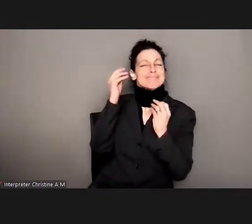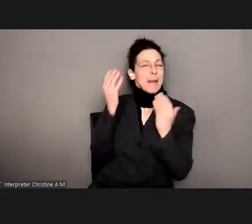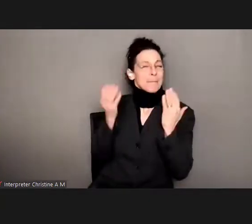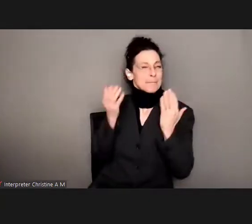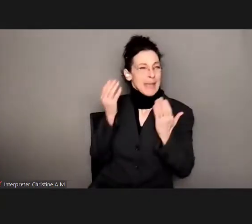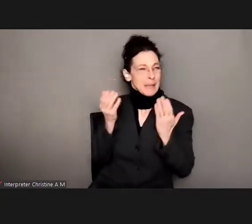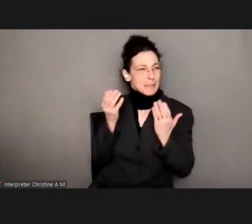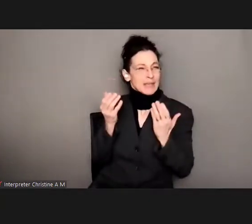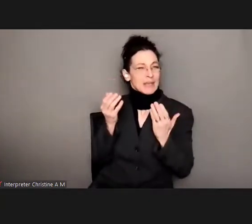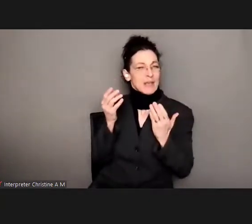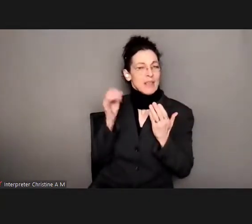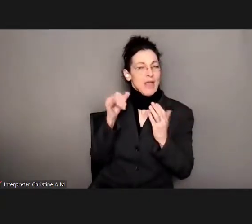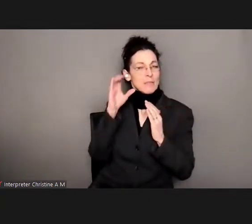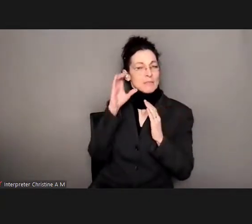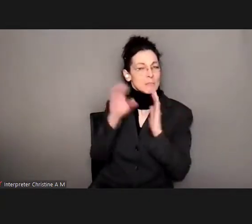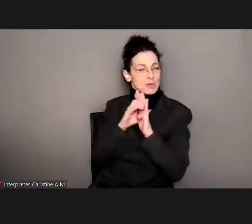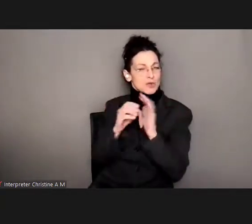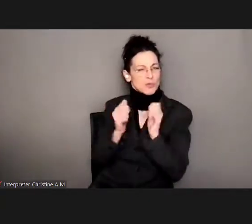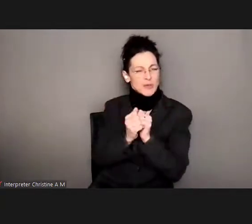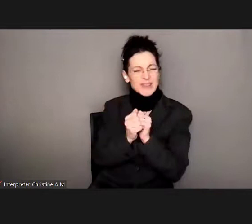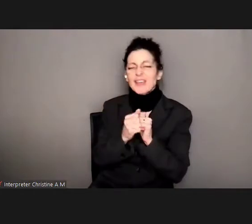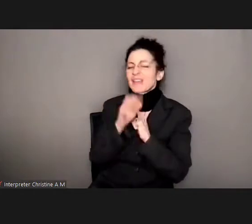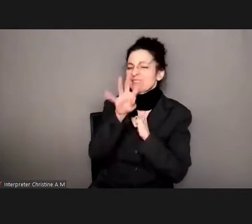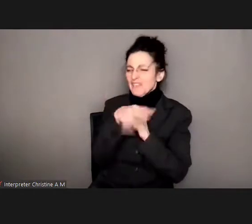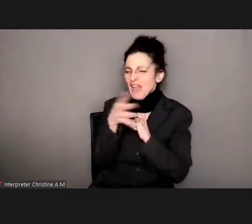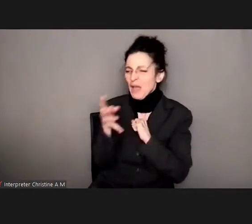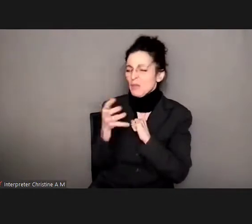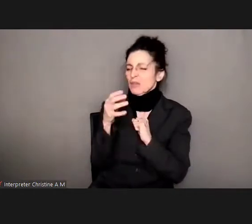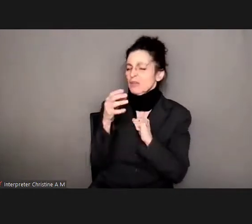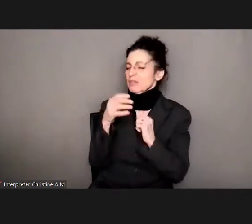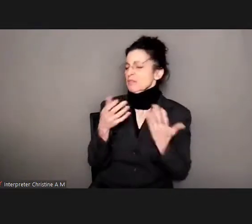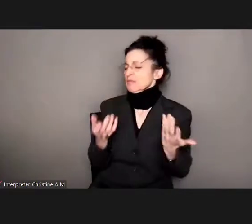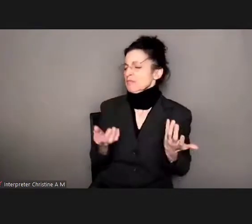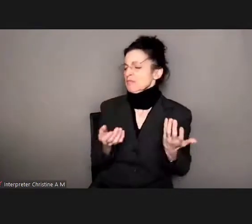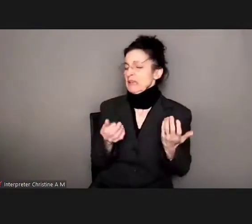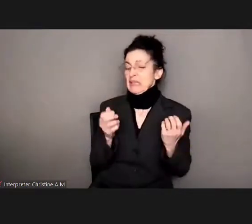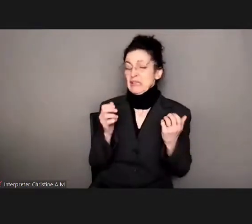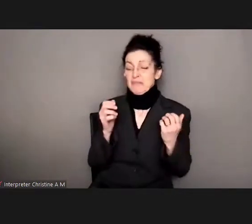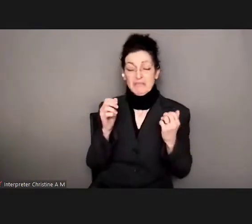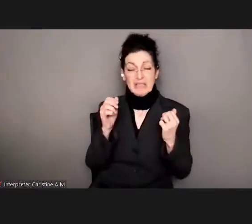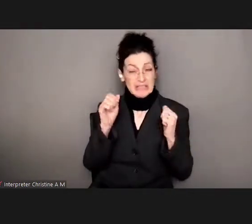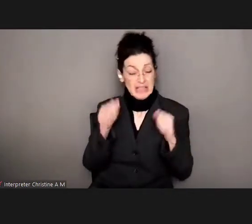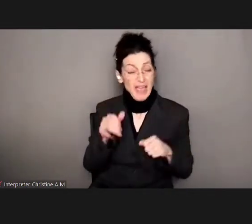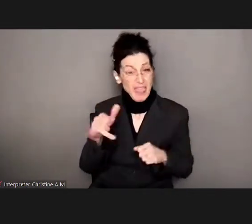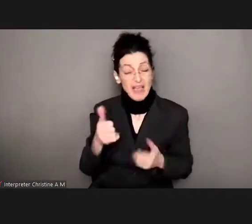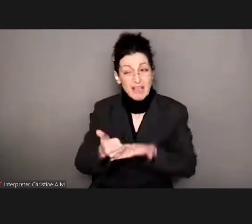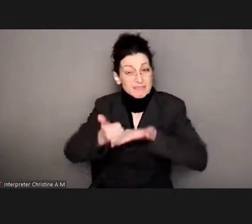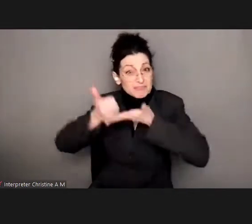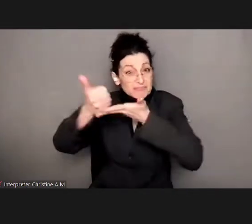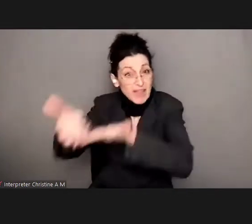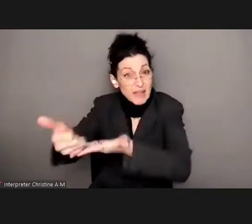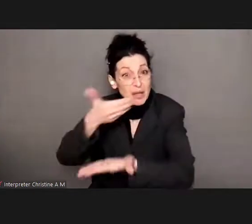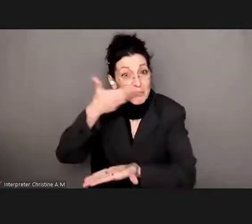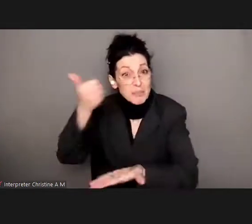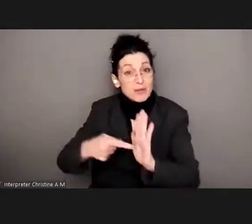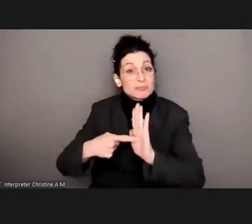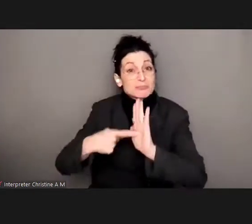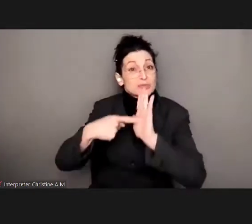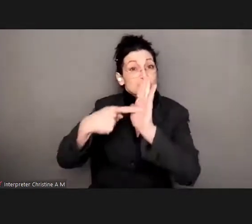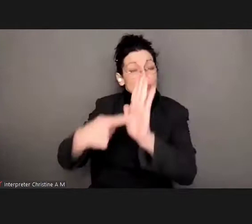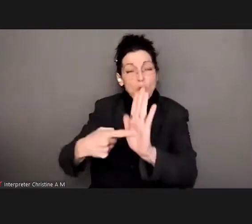Like with people who have working eyes, tables can be a very effective way to communicate information at a